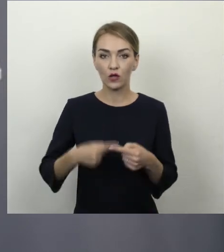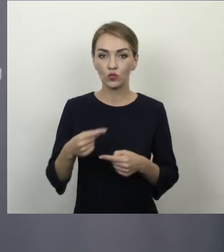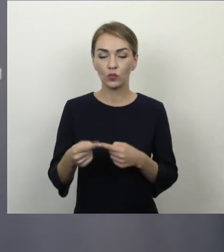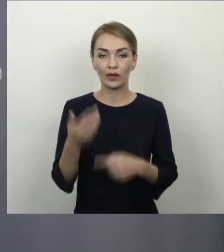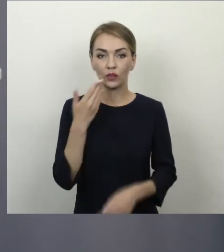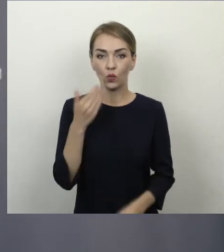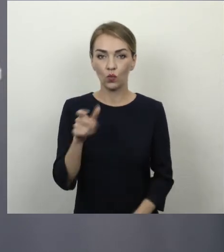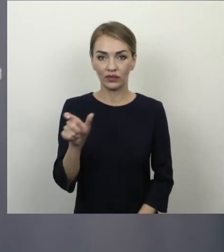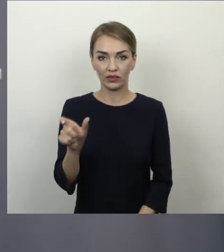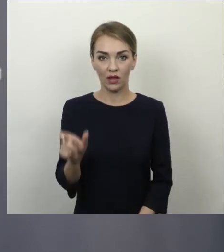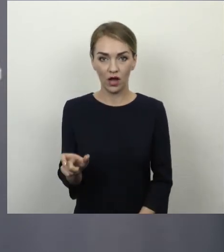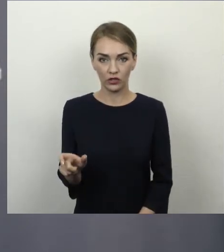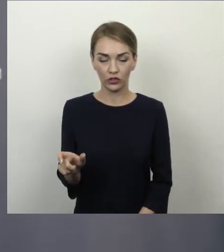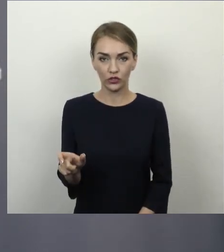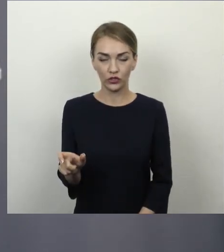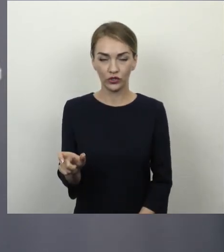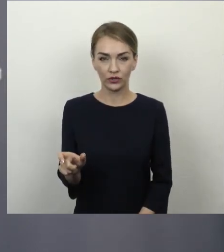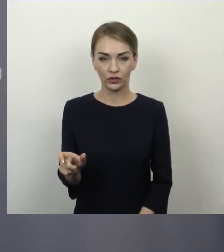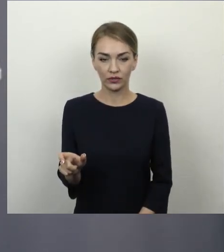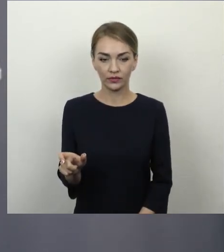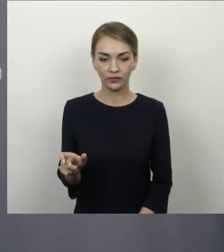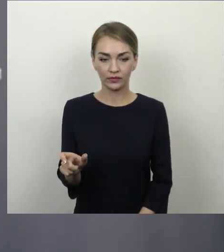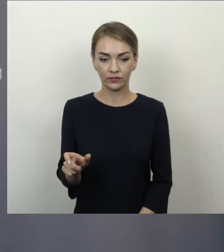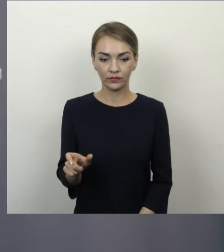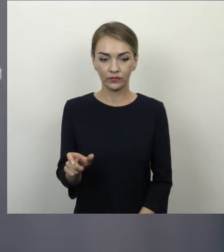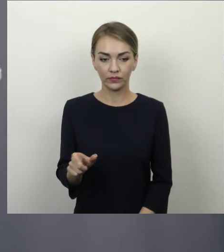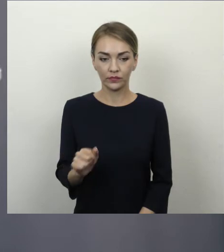now have the next speaker,